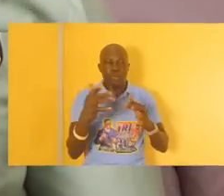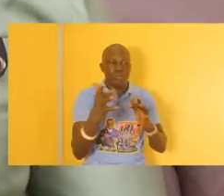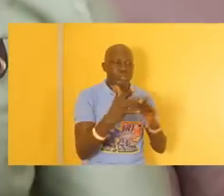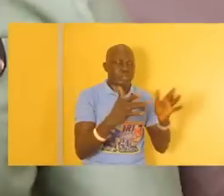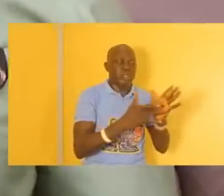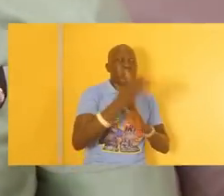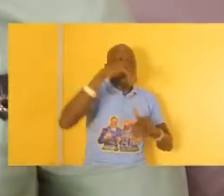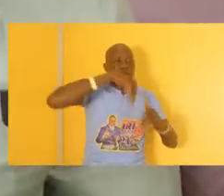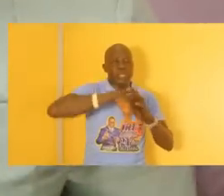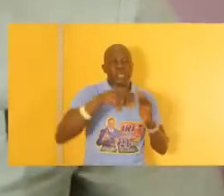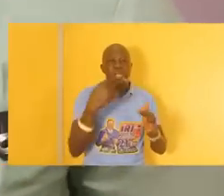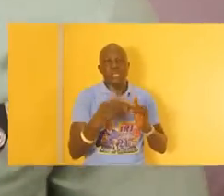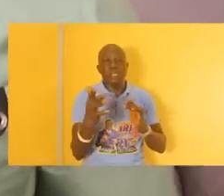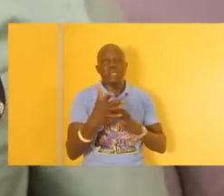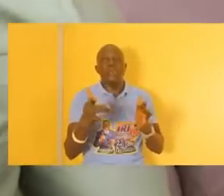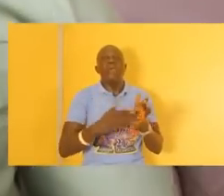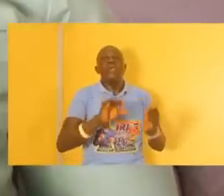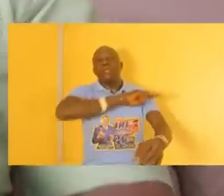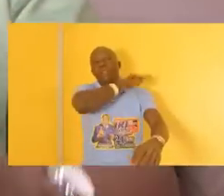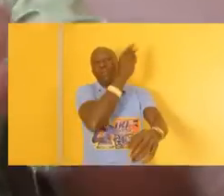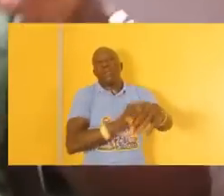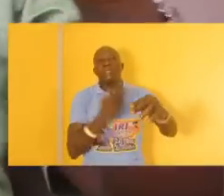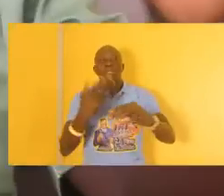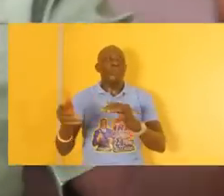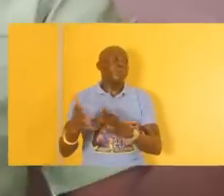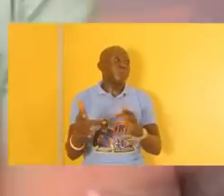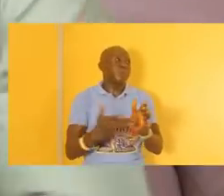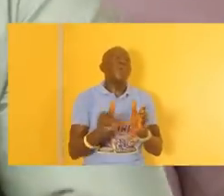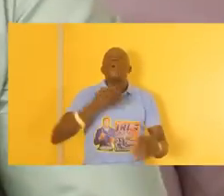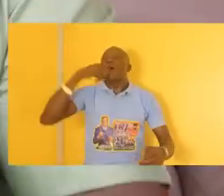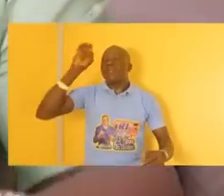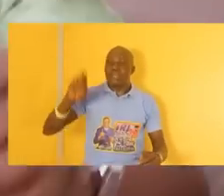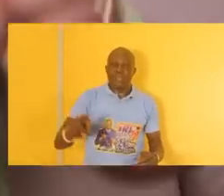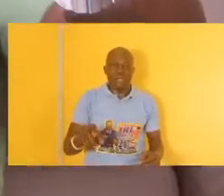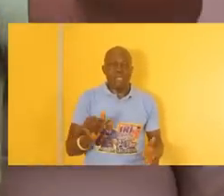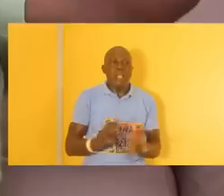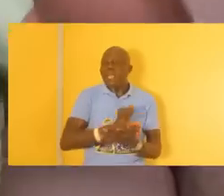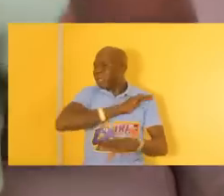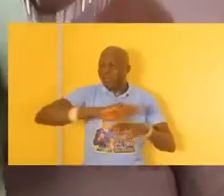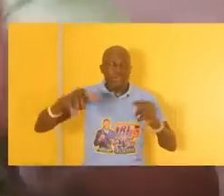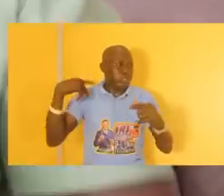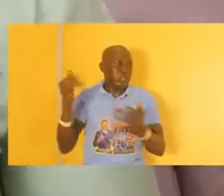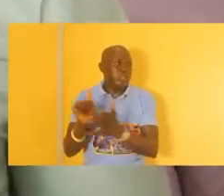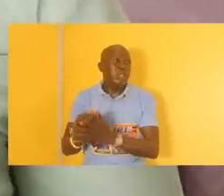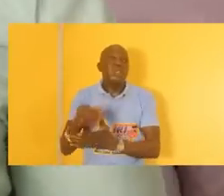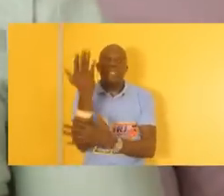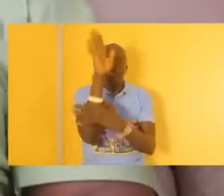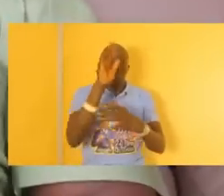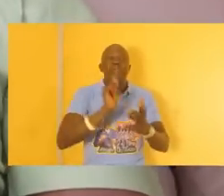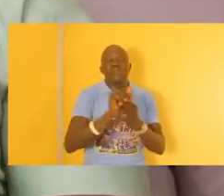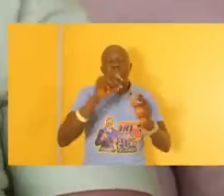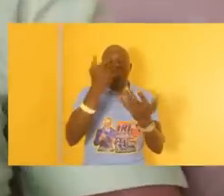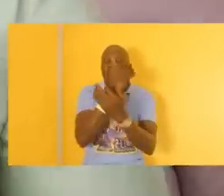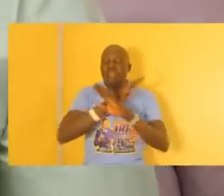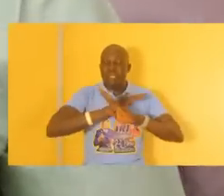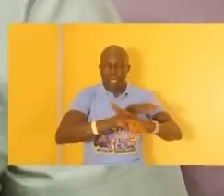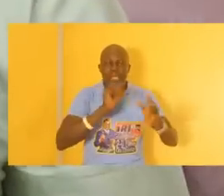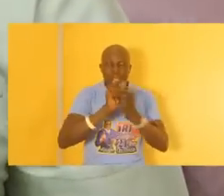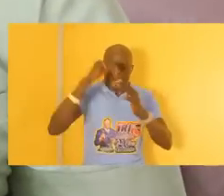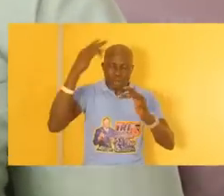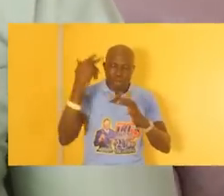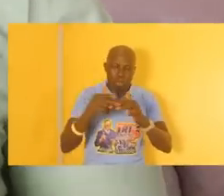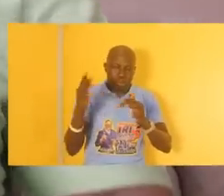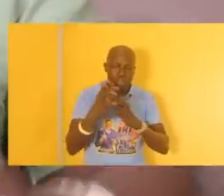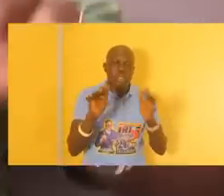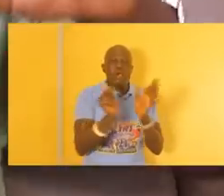koro ju ni won ri ya. And the miracle face. E bi aga oro bo le se. Mo pala se. I declare. Lord, o ma gbo lu ko Jesus. Ah, pray for